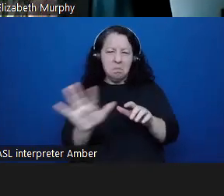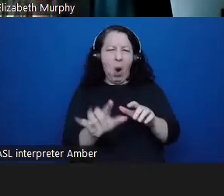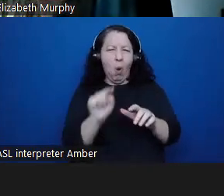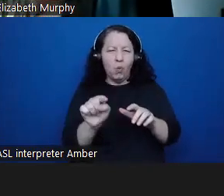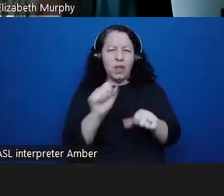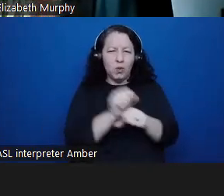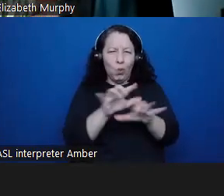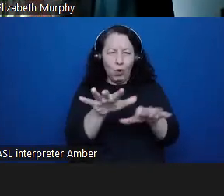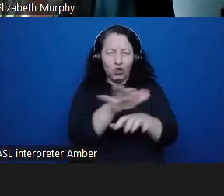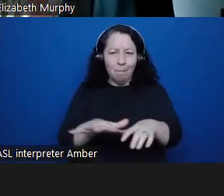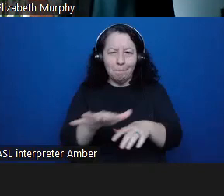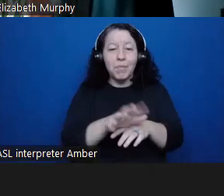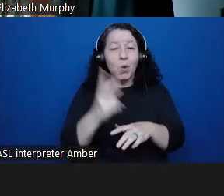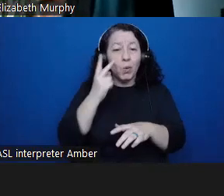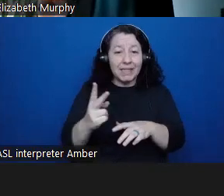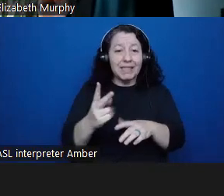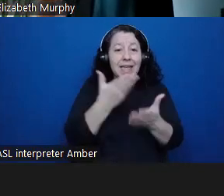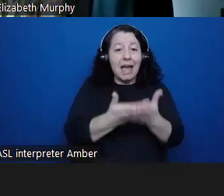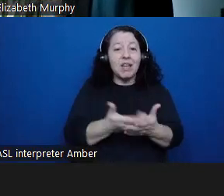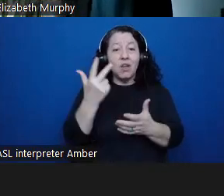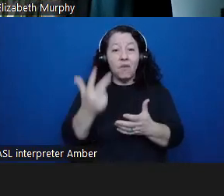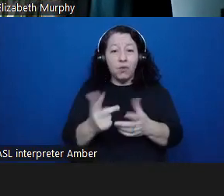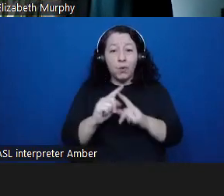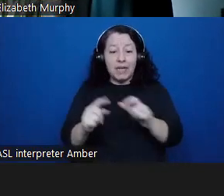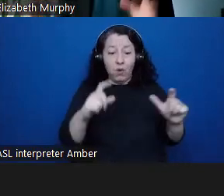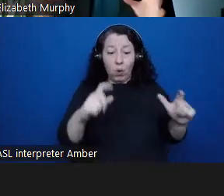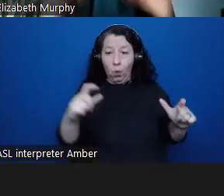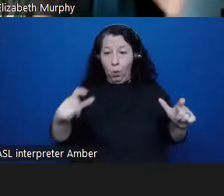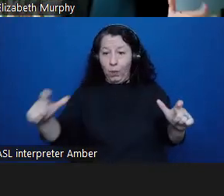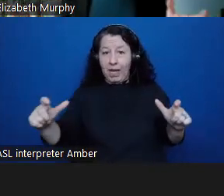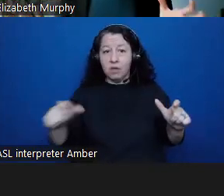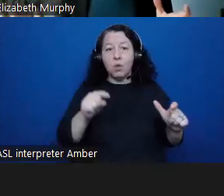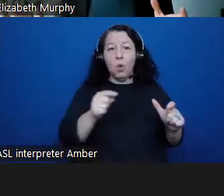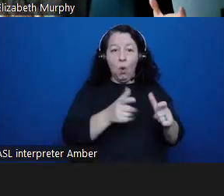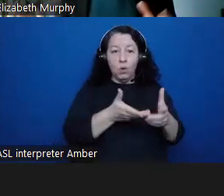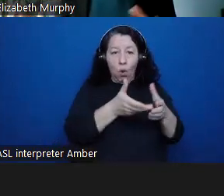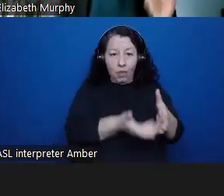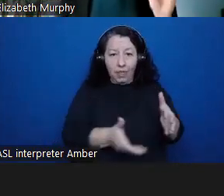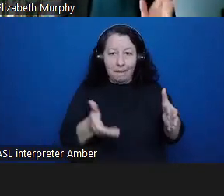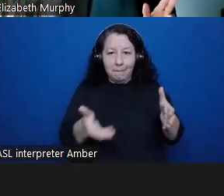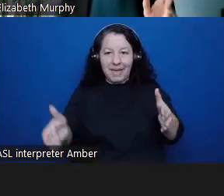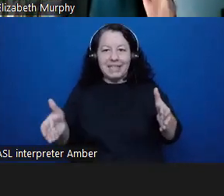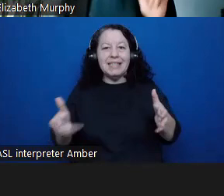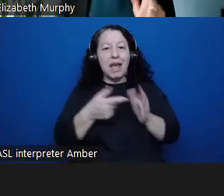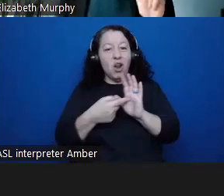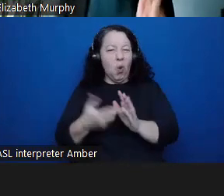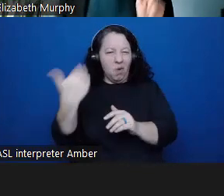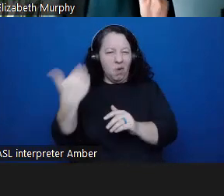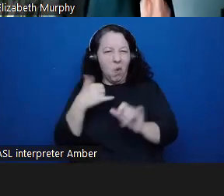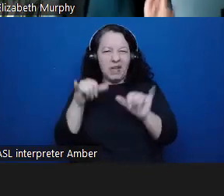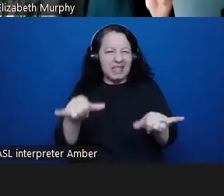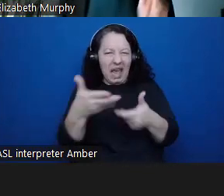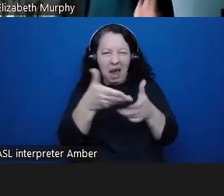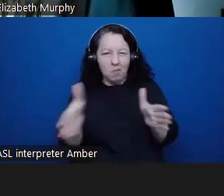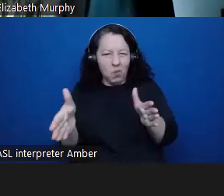here evidence of 3 potter's wheels, those pits that I showed you before, and they're in the same room. So presumably there are at